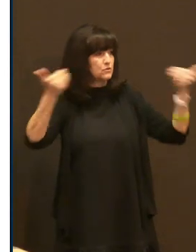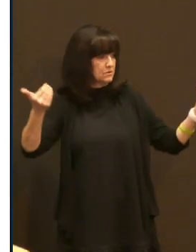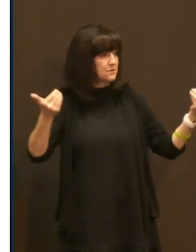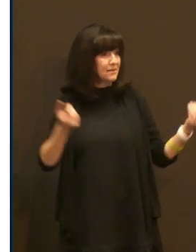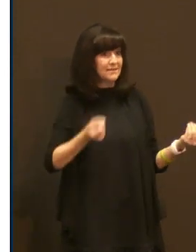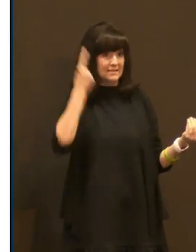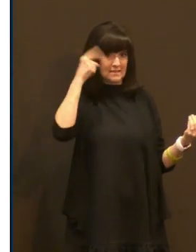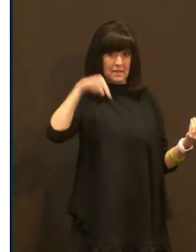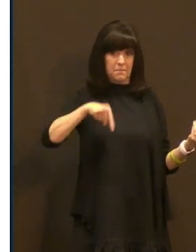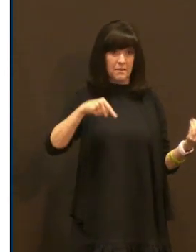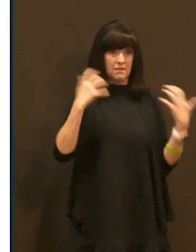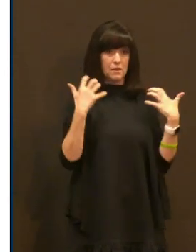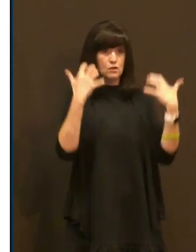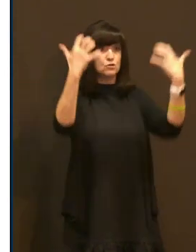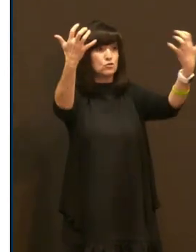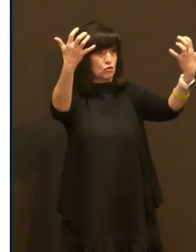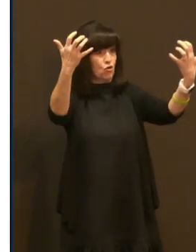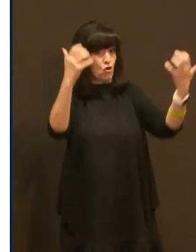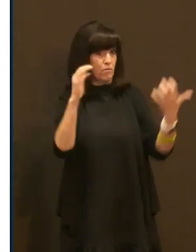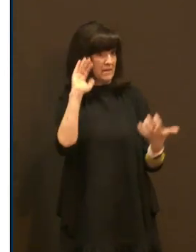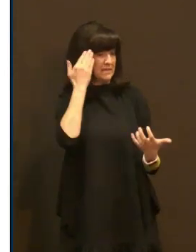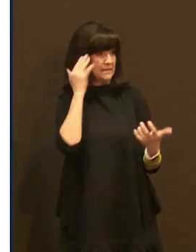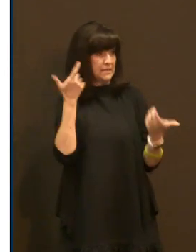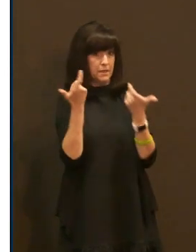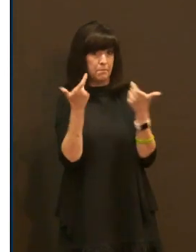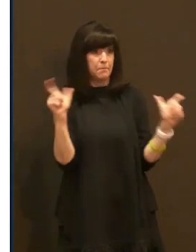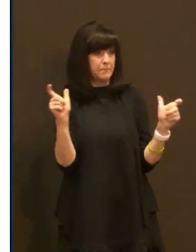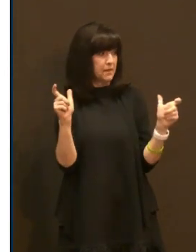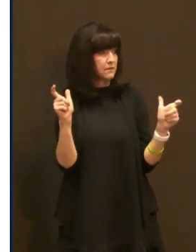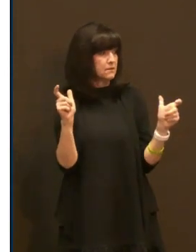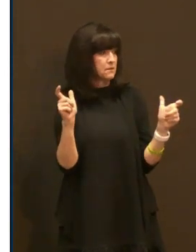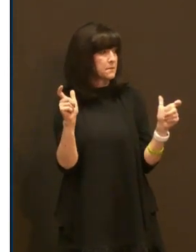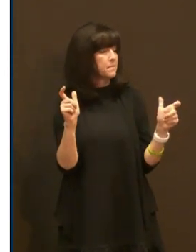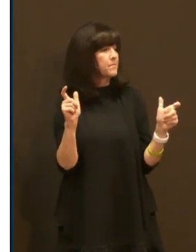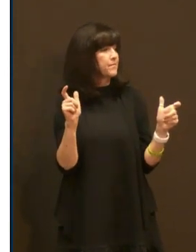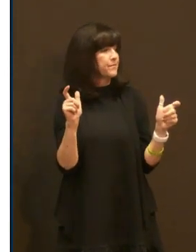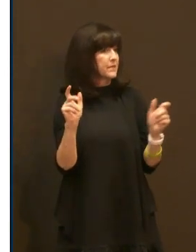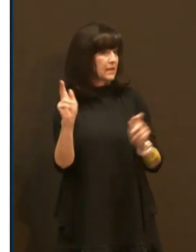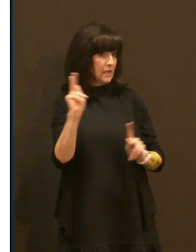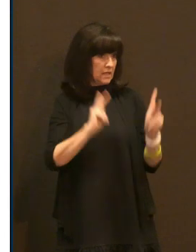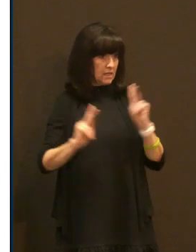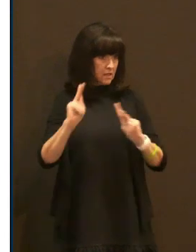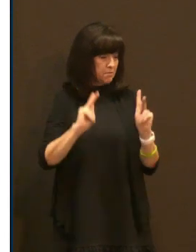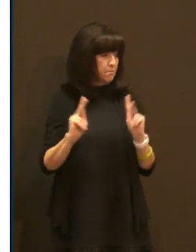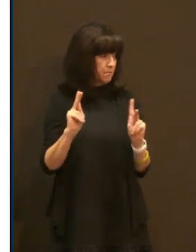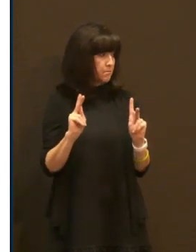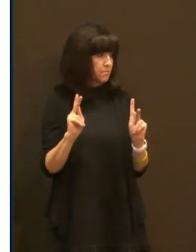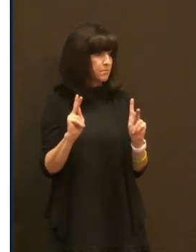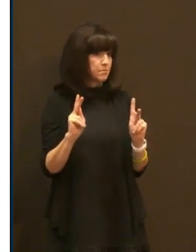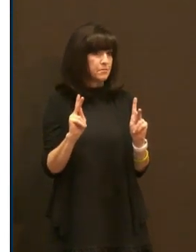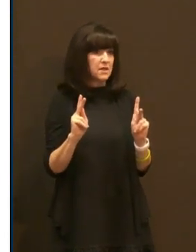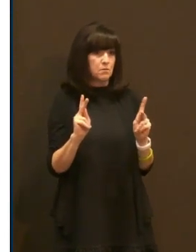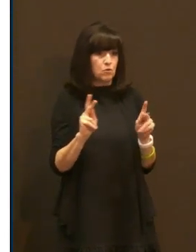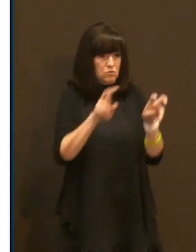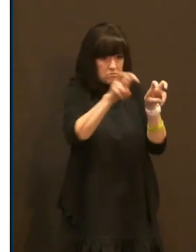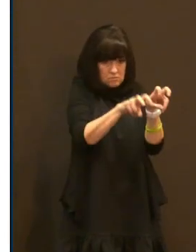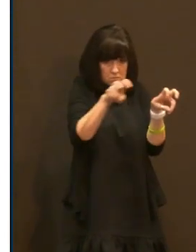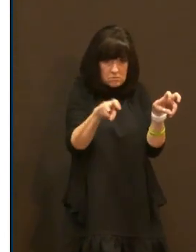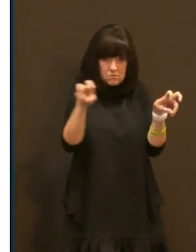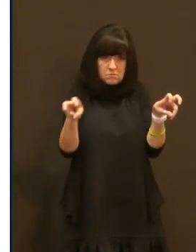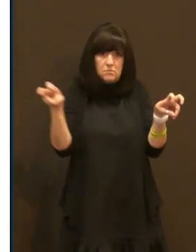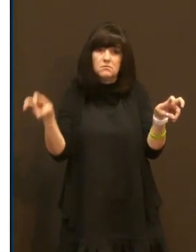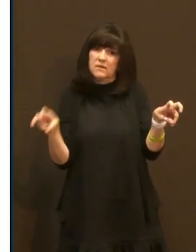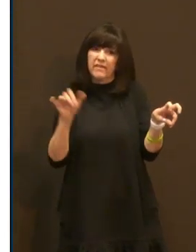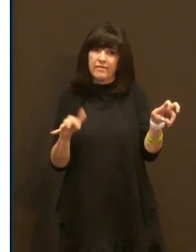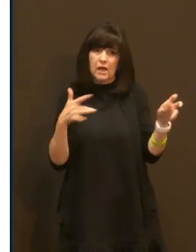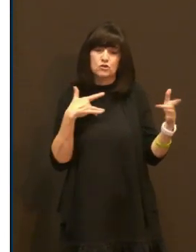this seem big, the choke point is the ingress and egress where people are then, very close to each other. So that's the concern.